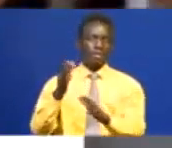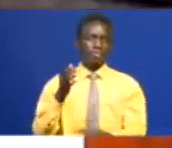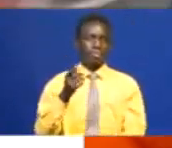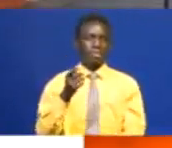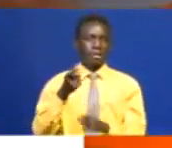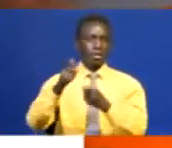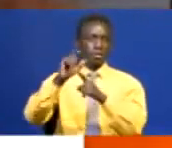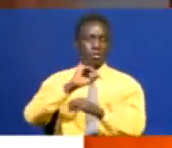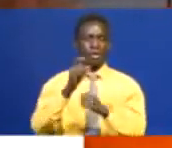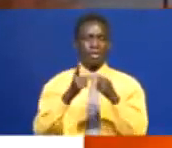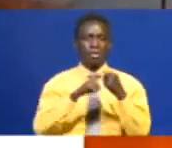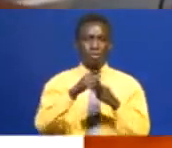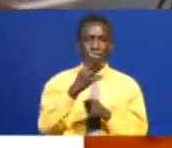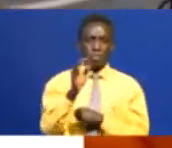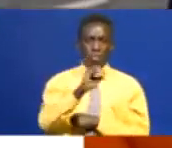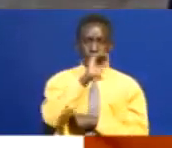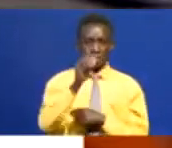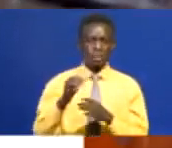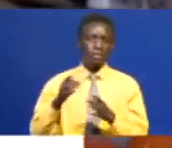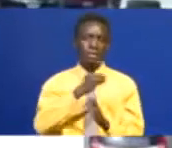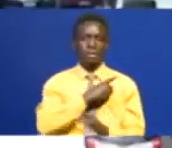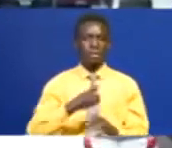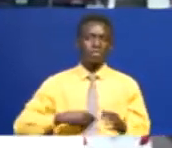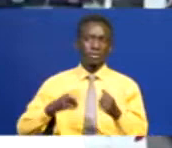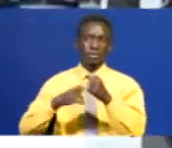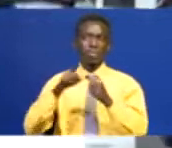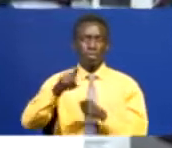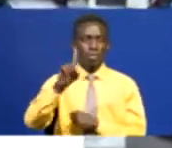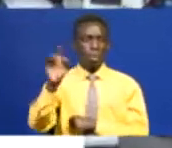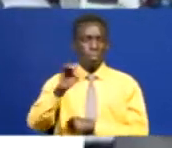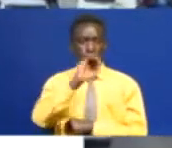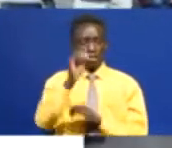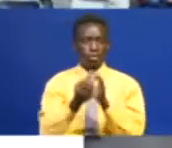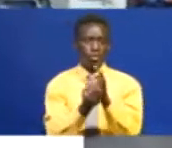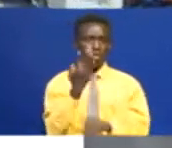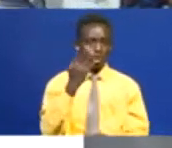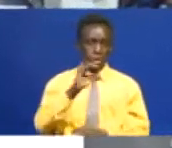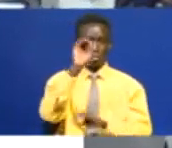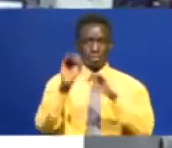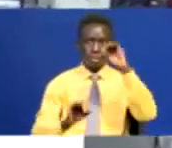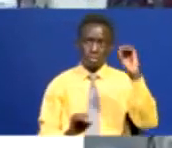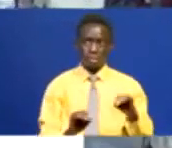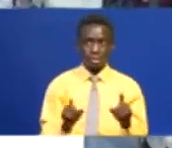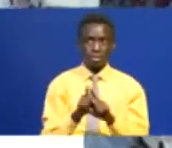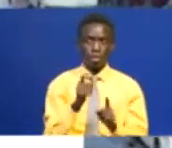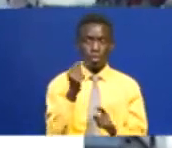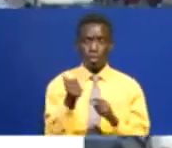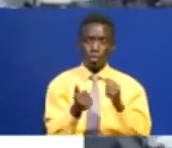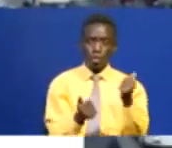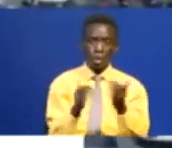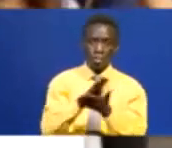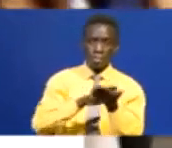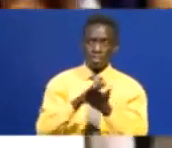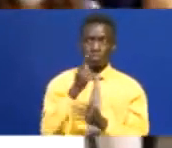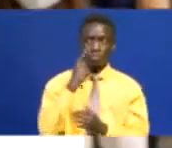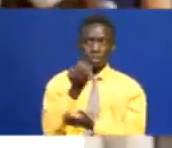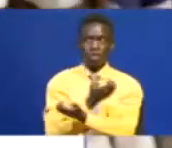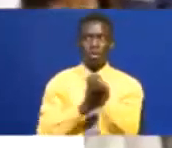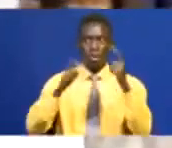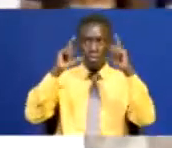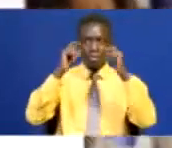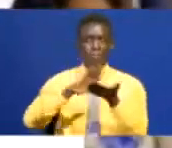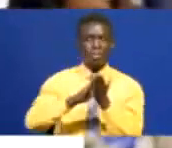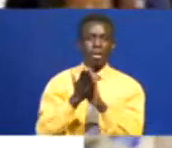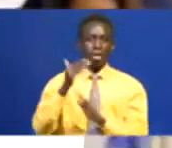6.4% and the December quarter 7.1% growth rates. On a quarter-on-quarter basis, the economic picture looked dimmer after the